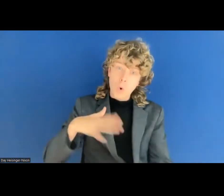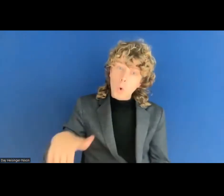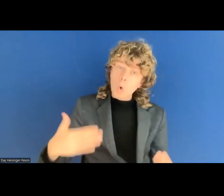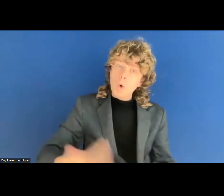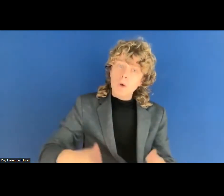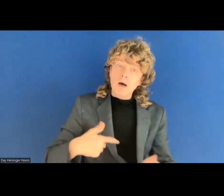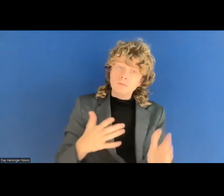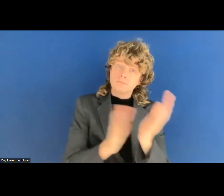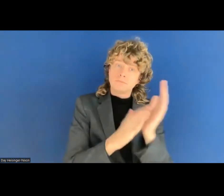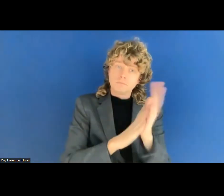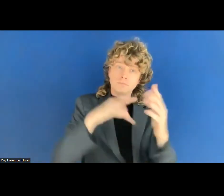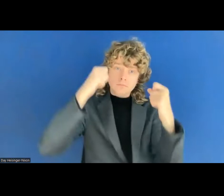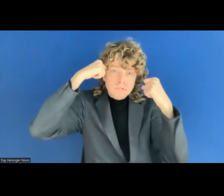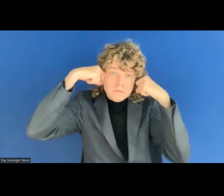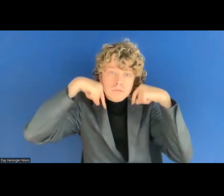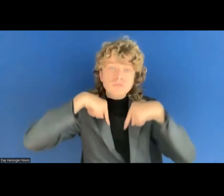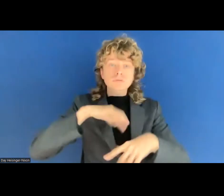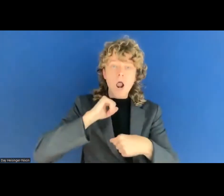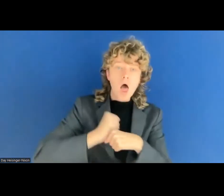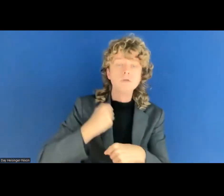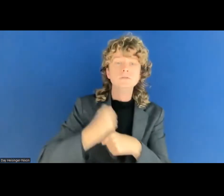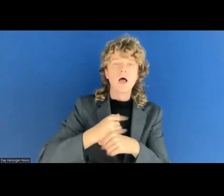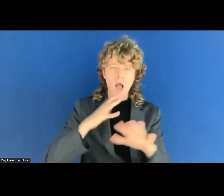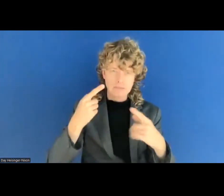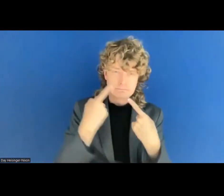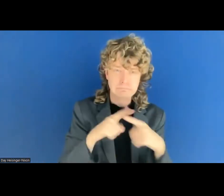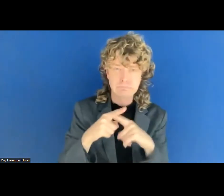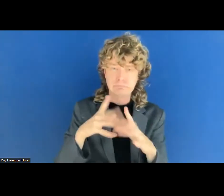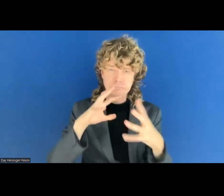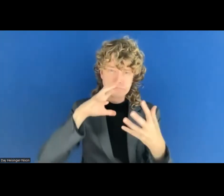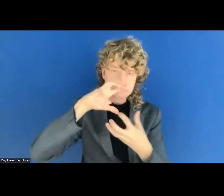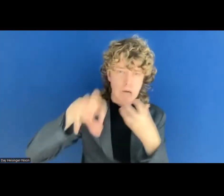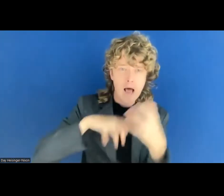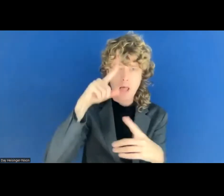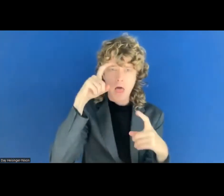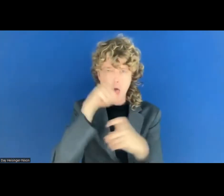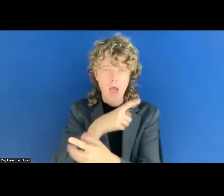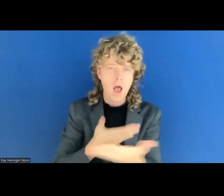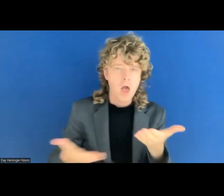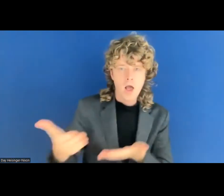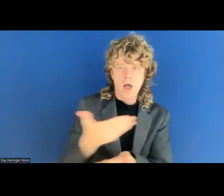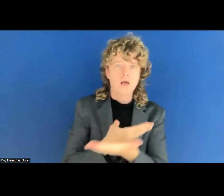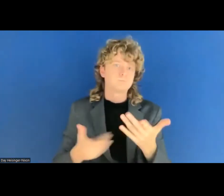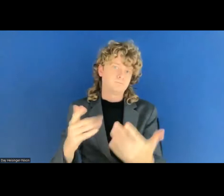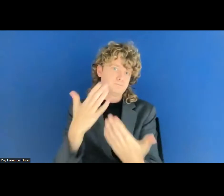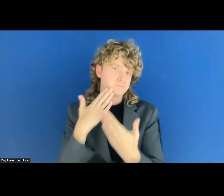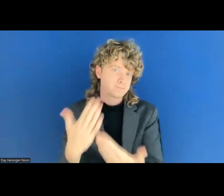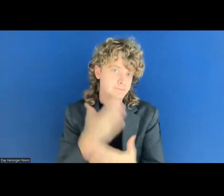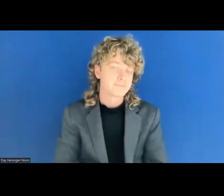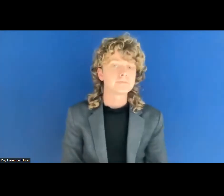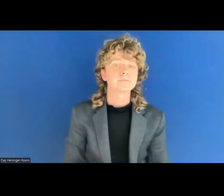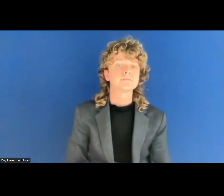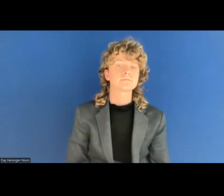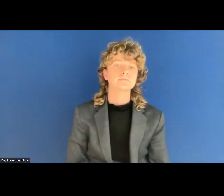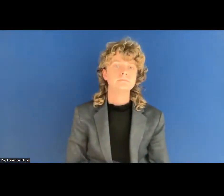time restrictions that we need to speak shortly. I will try to be brief. I mean, I see many changes or several